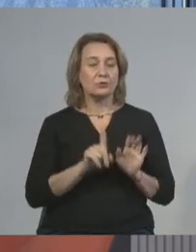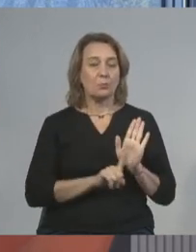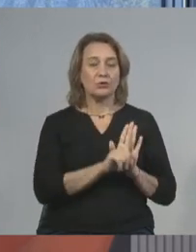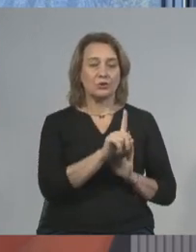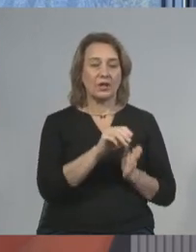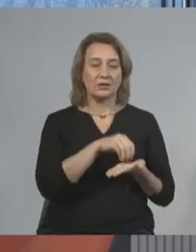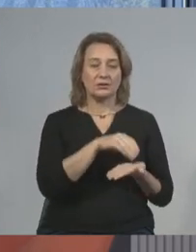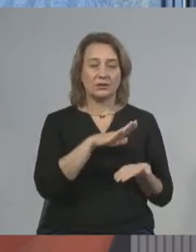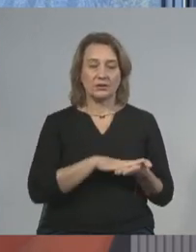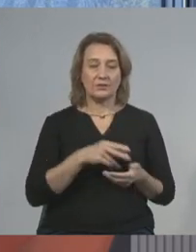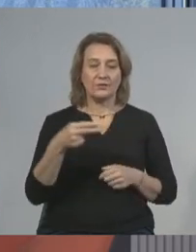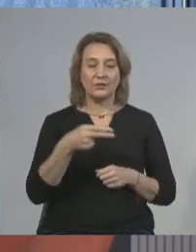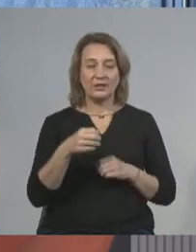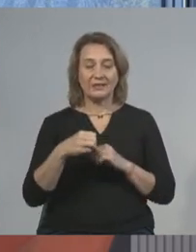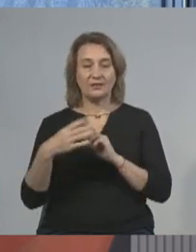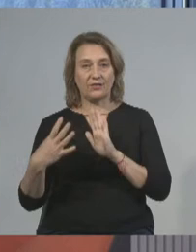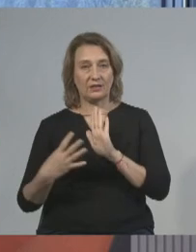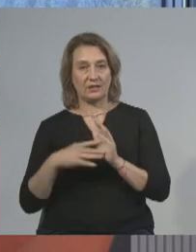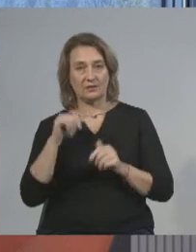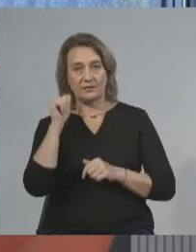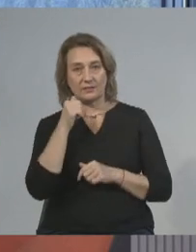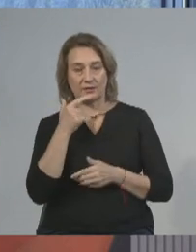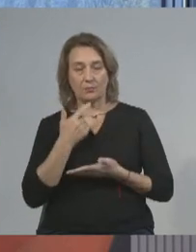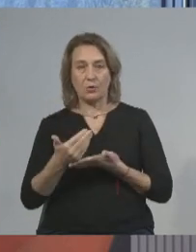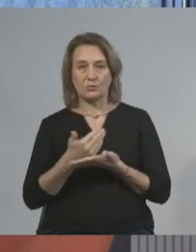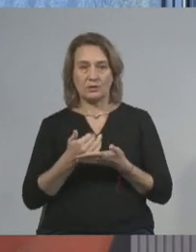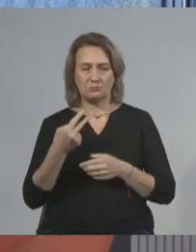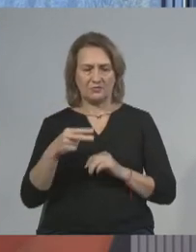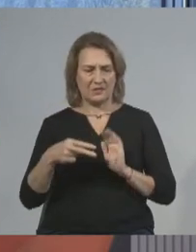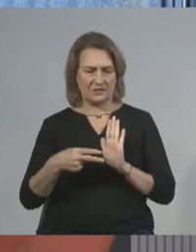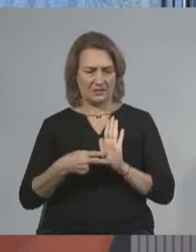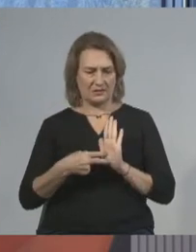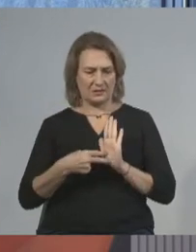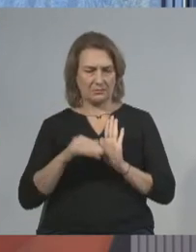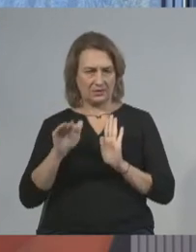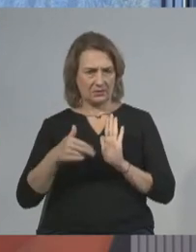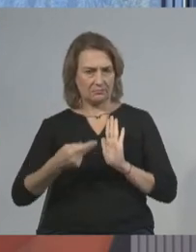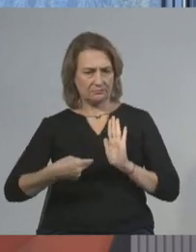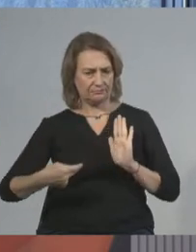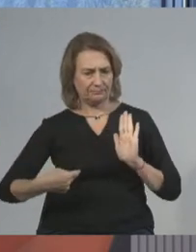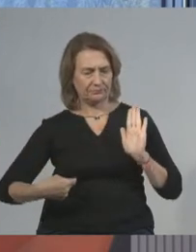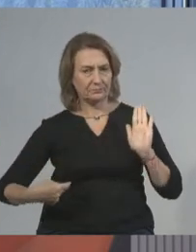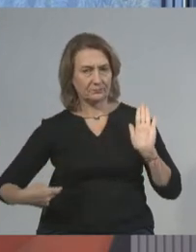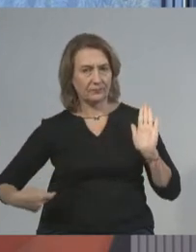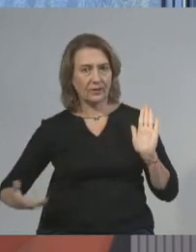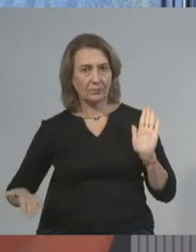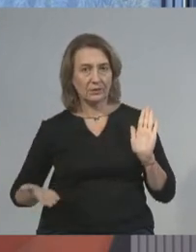there are a lot of petitions being registered starting from 2019